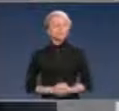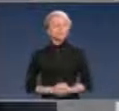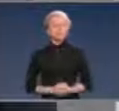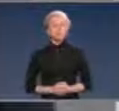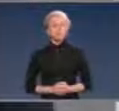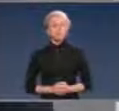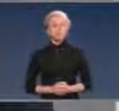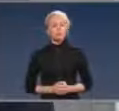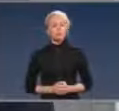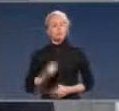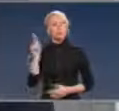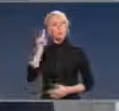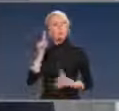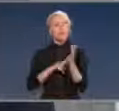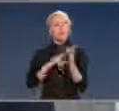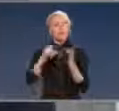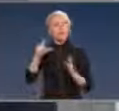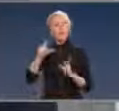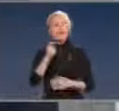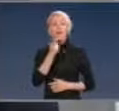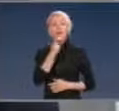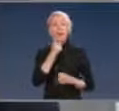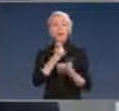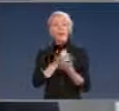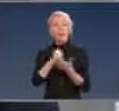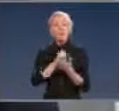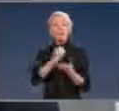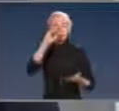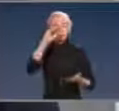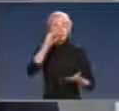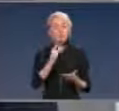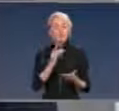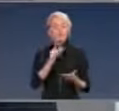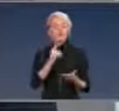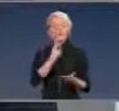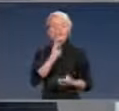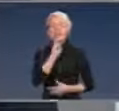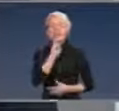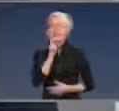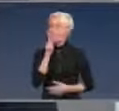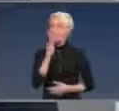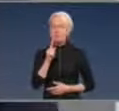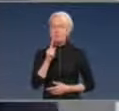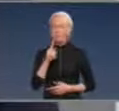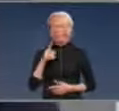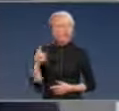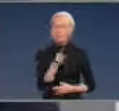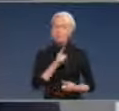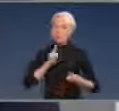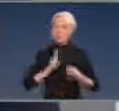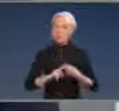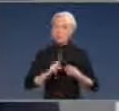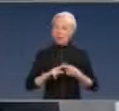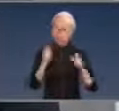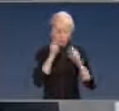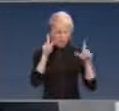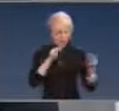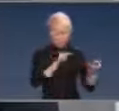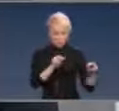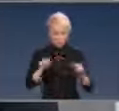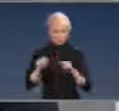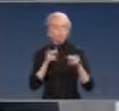can assume will continue, and so we must maintain the full force of effort in Victoria. In New South Wales, the